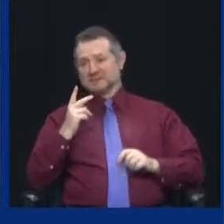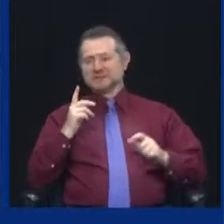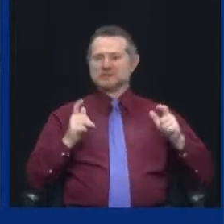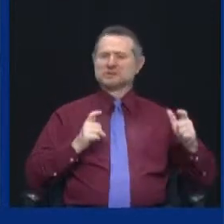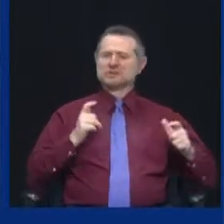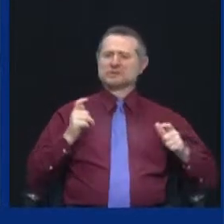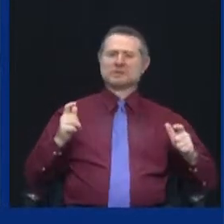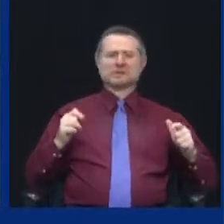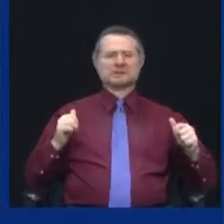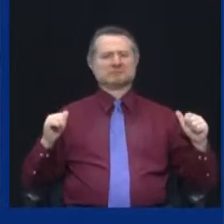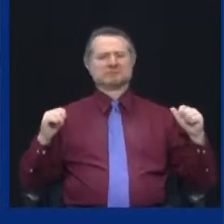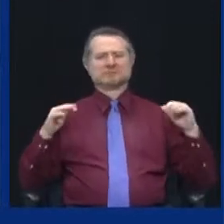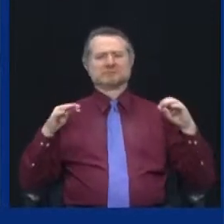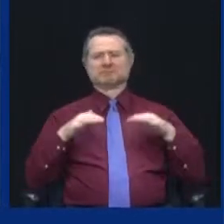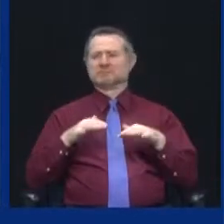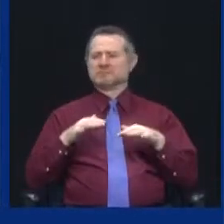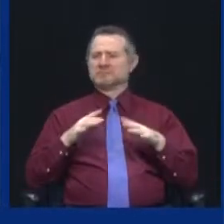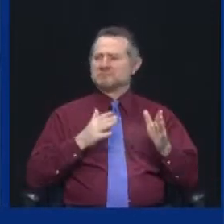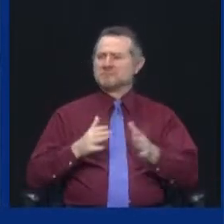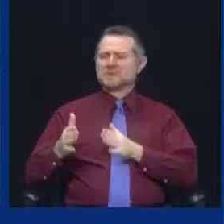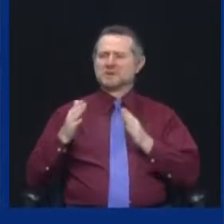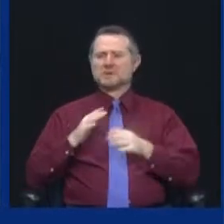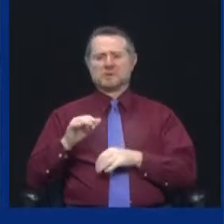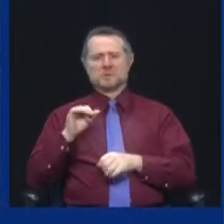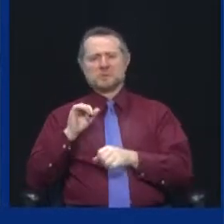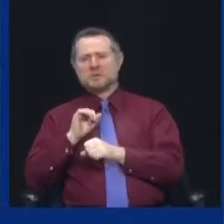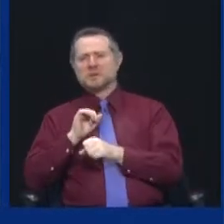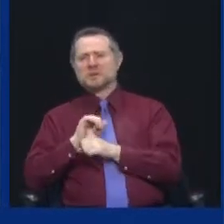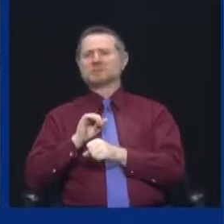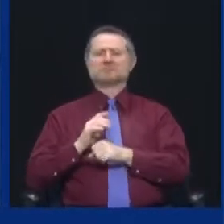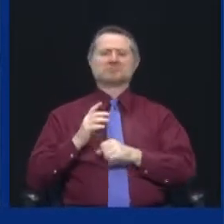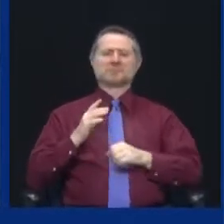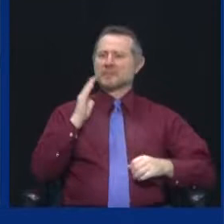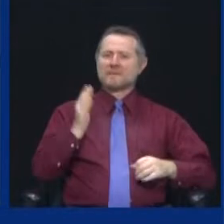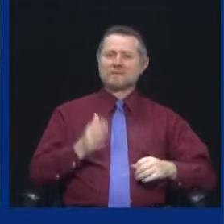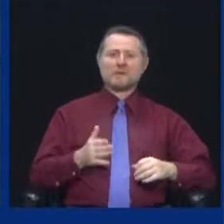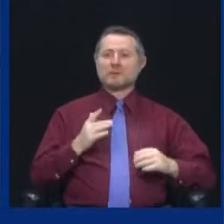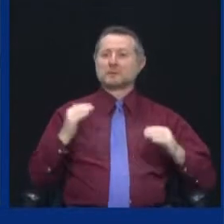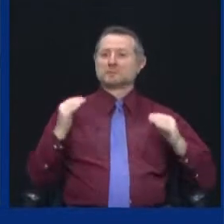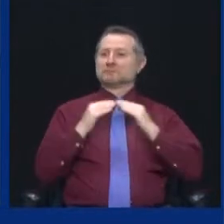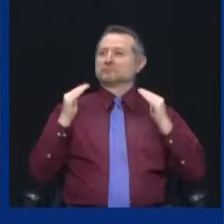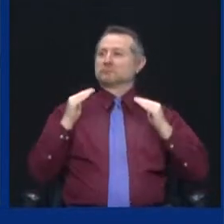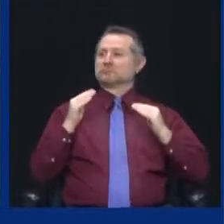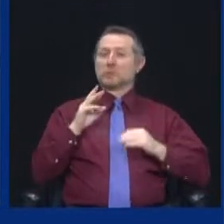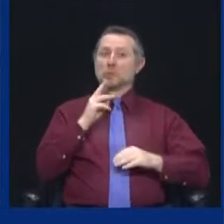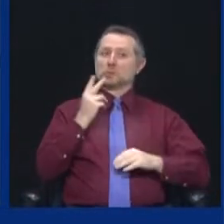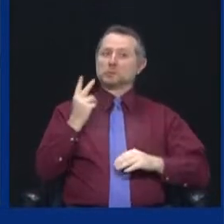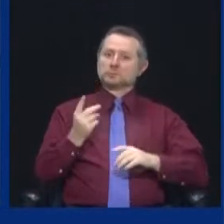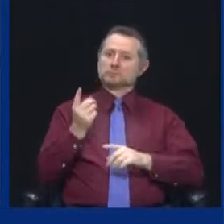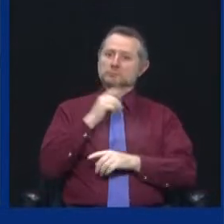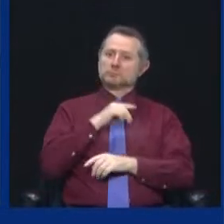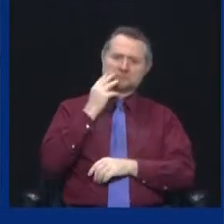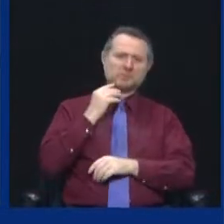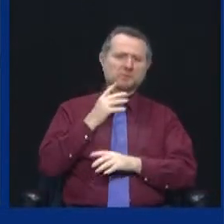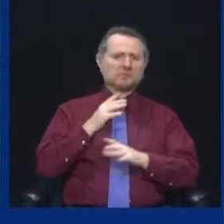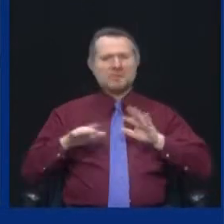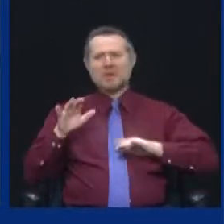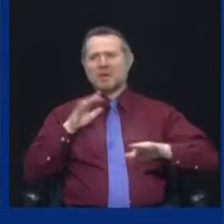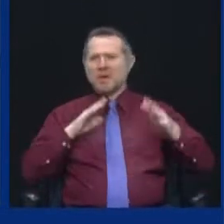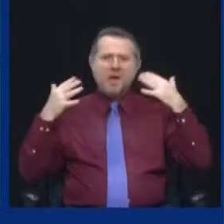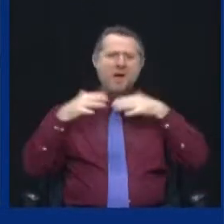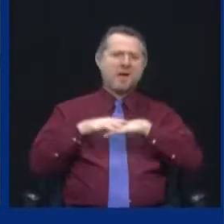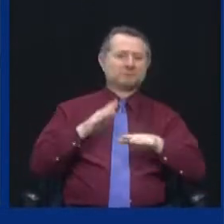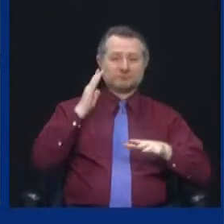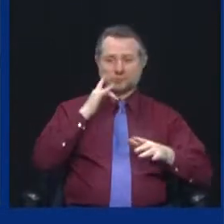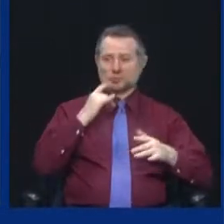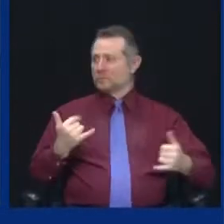this since World War II. And this is thank you to the city, thank you to the county, thank you